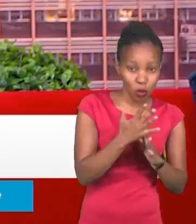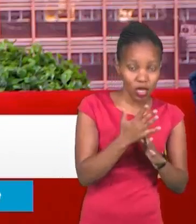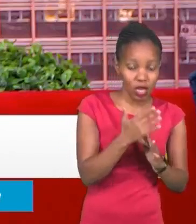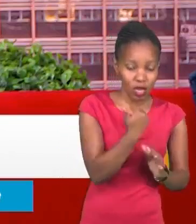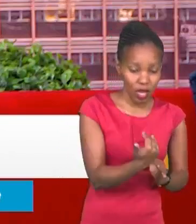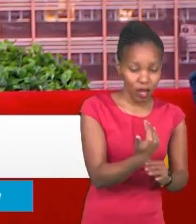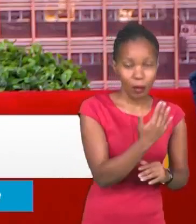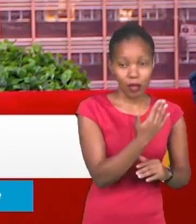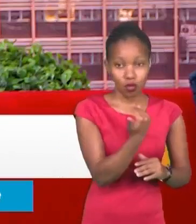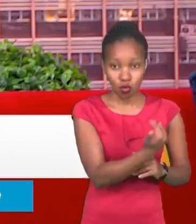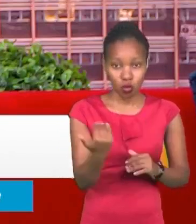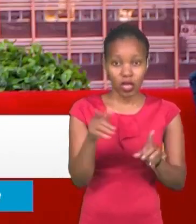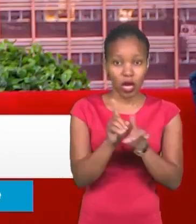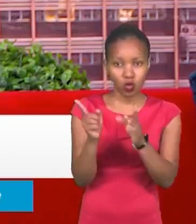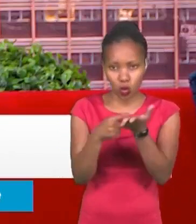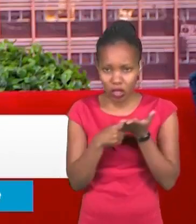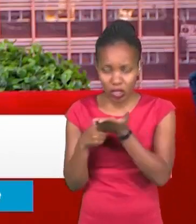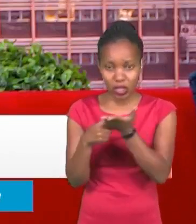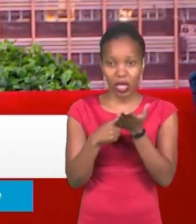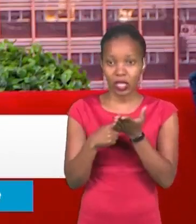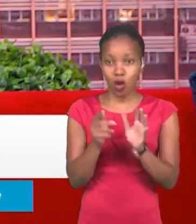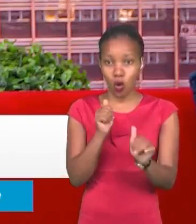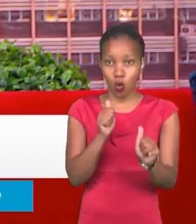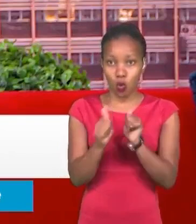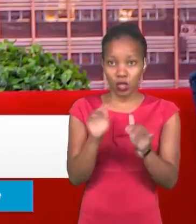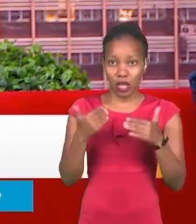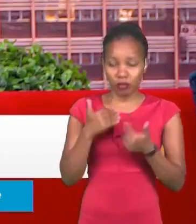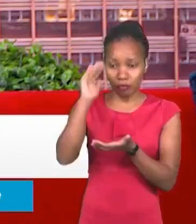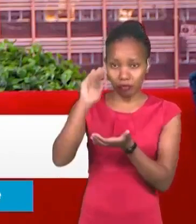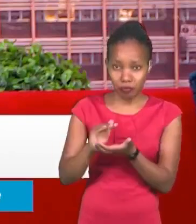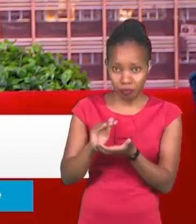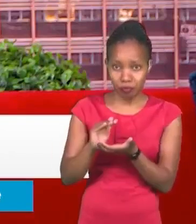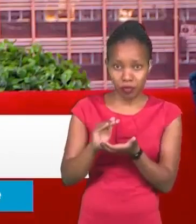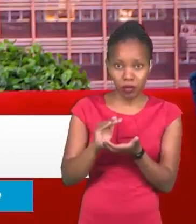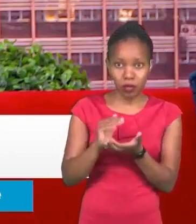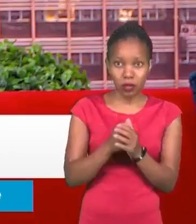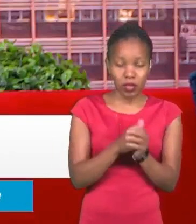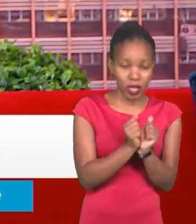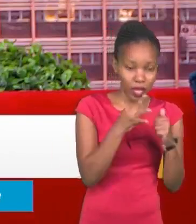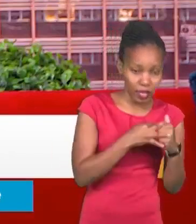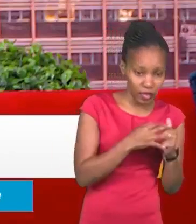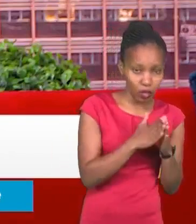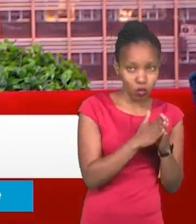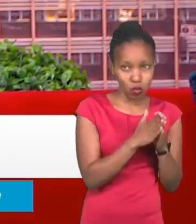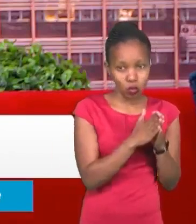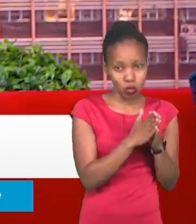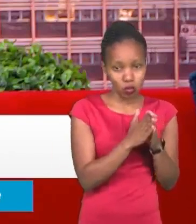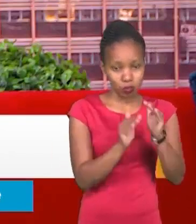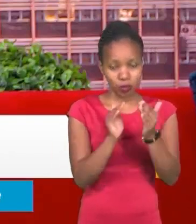let's also discuss the debate that there has been about the decrease of the minimum age from 18 to